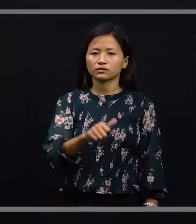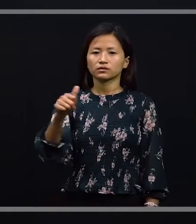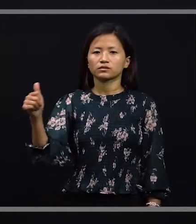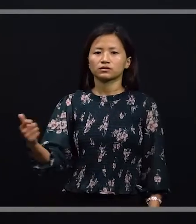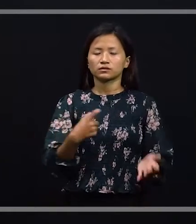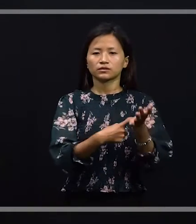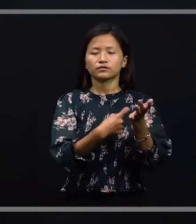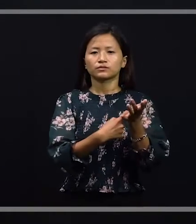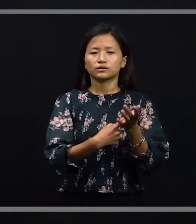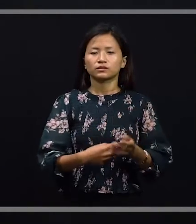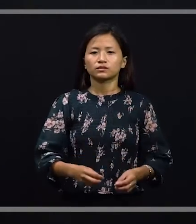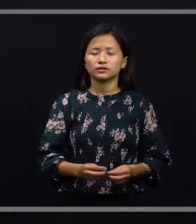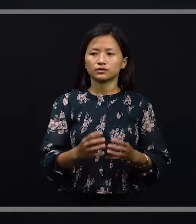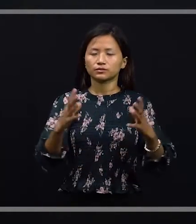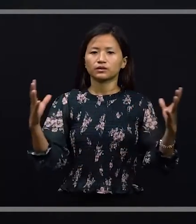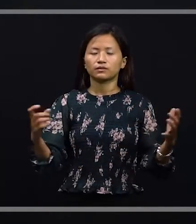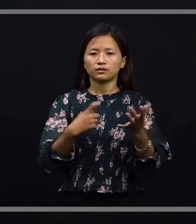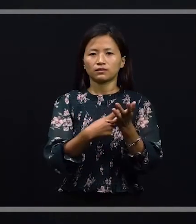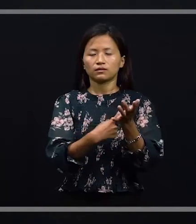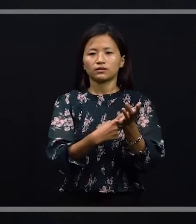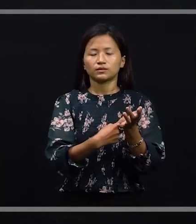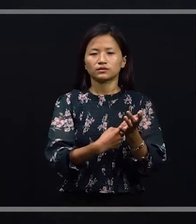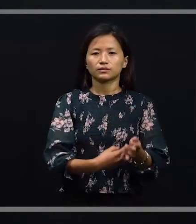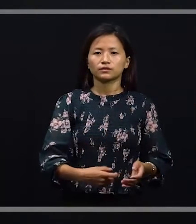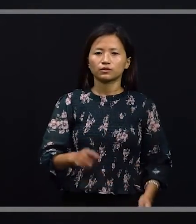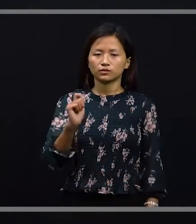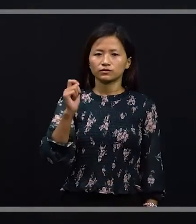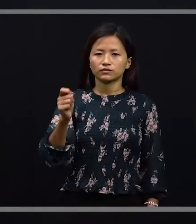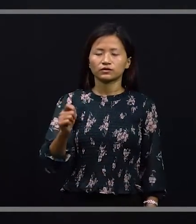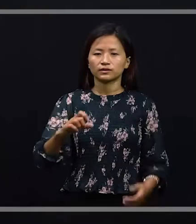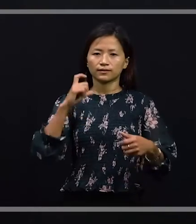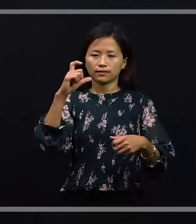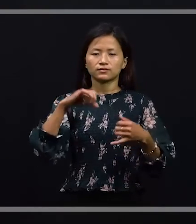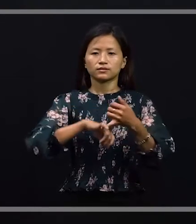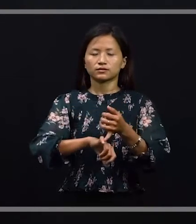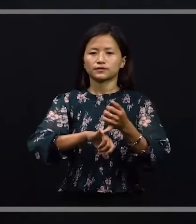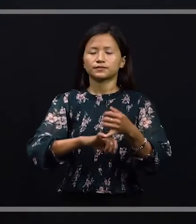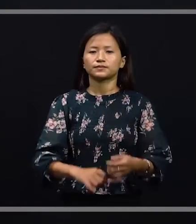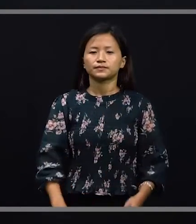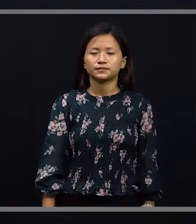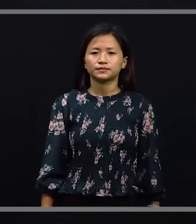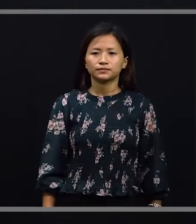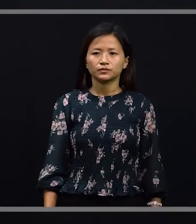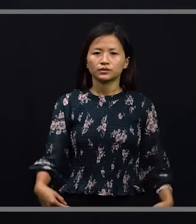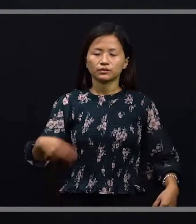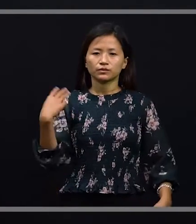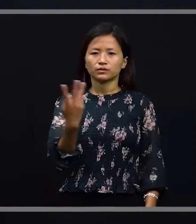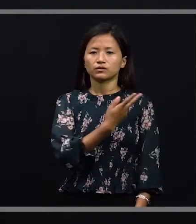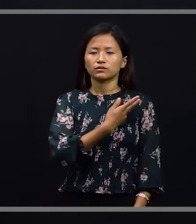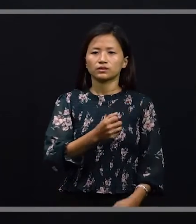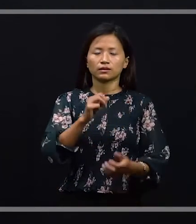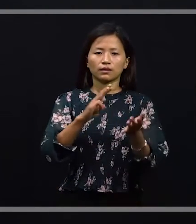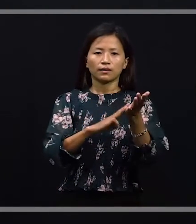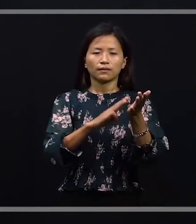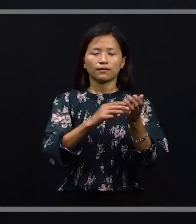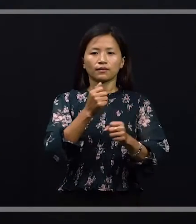like Jyotiba and similarly like VIII Salingam, he also worked so hard for the caste system,